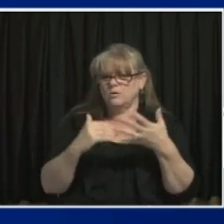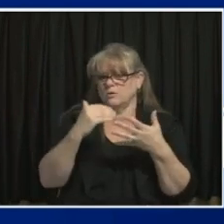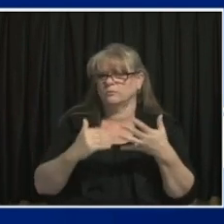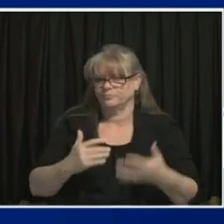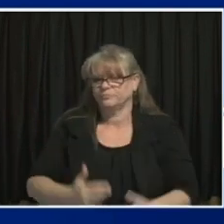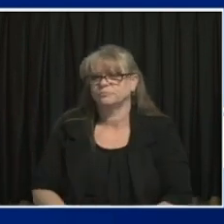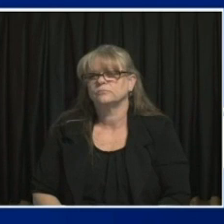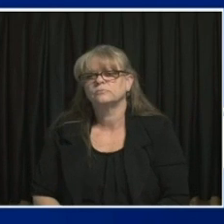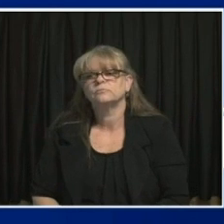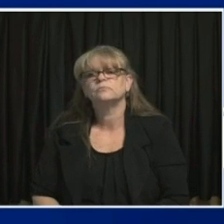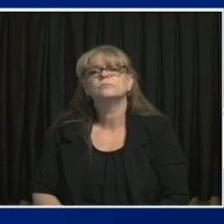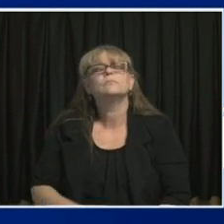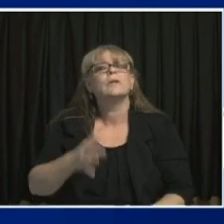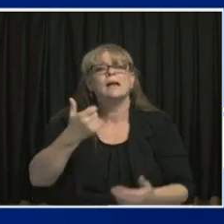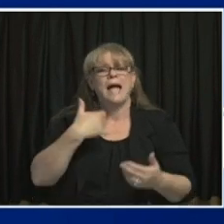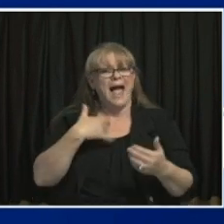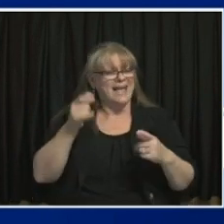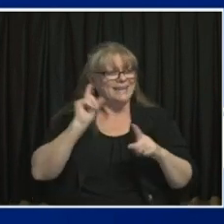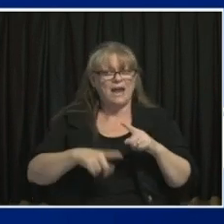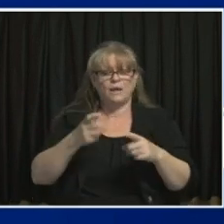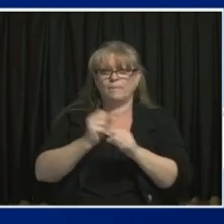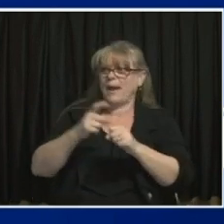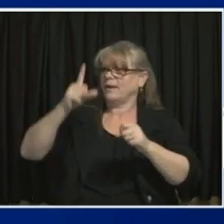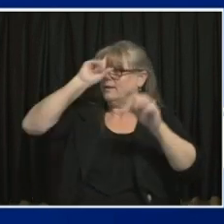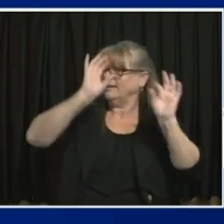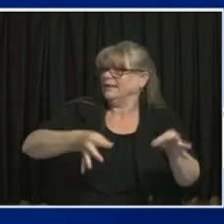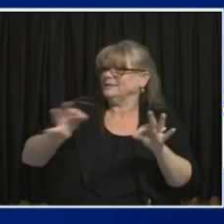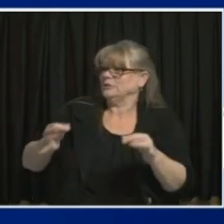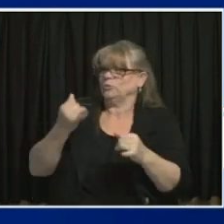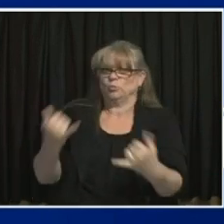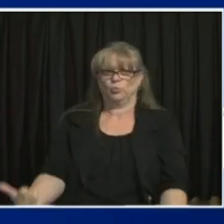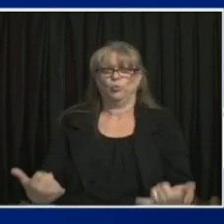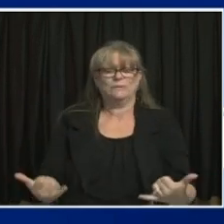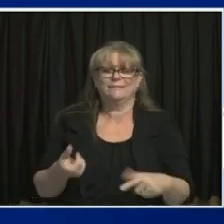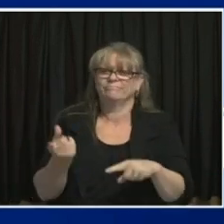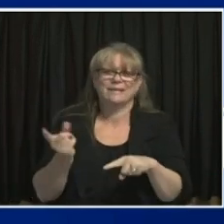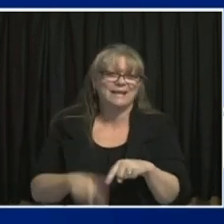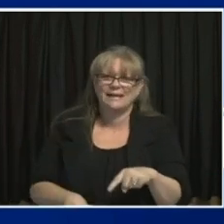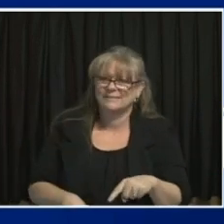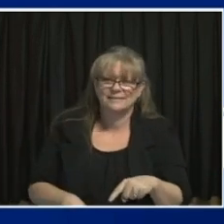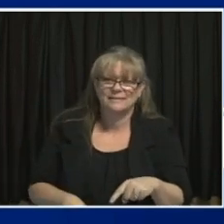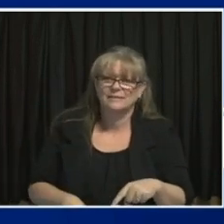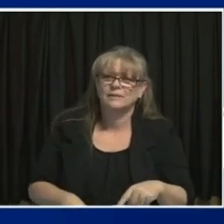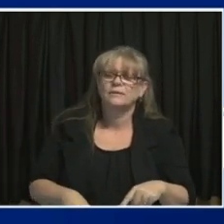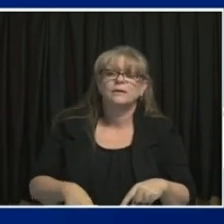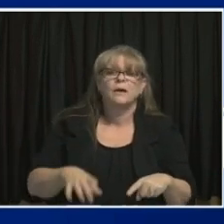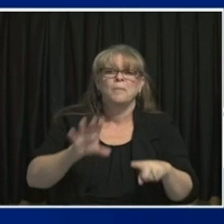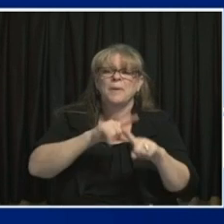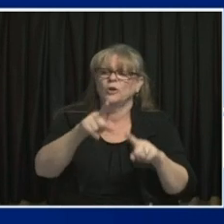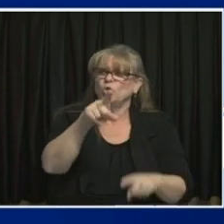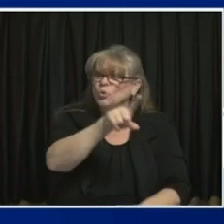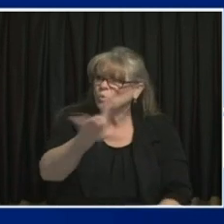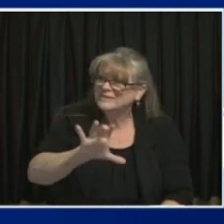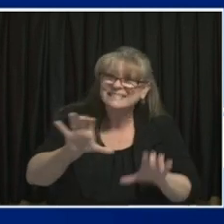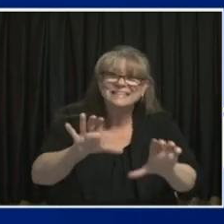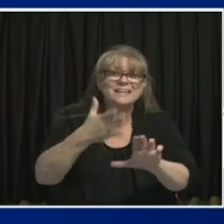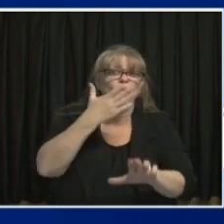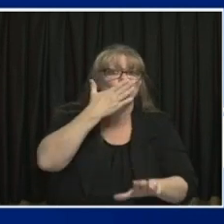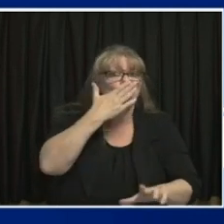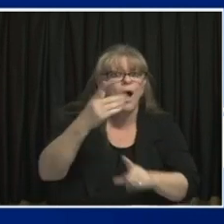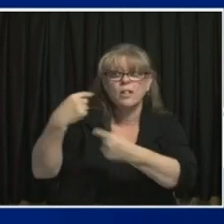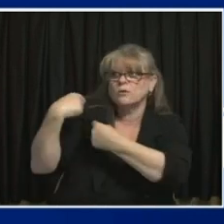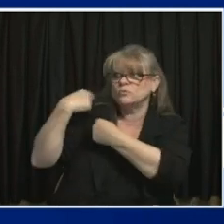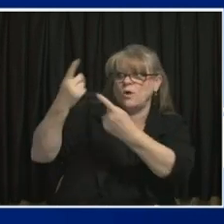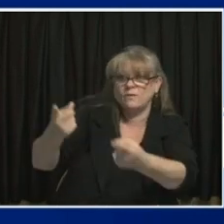today. And, you know, folks are doing a good job keeping up our distance and staying home and wearing masks. We have a lot more flexibility